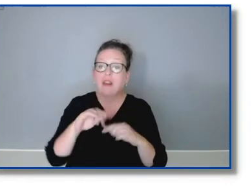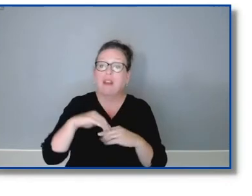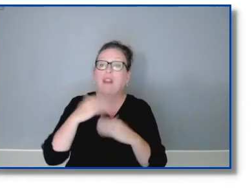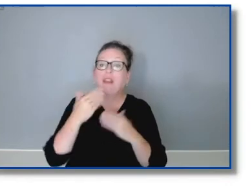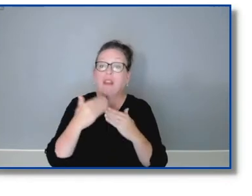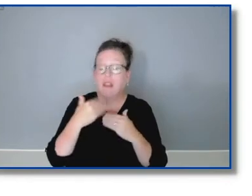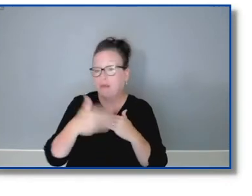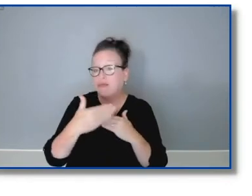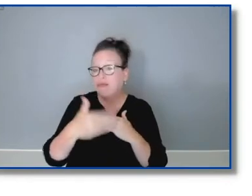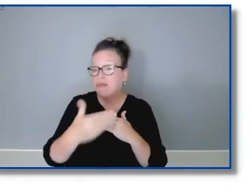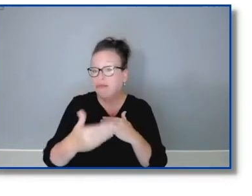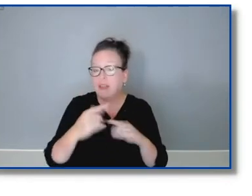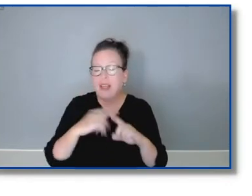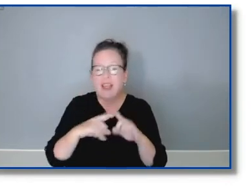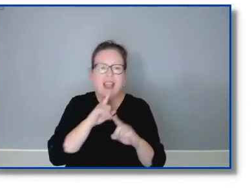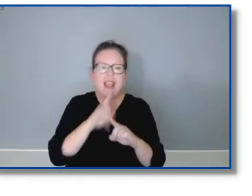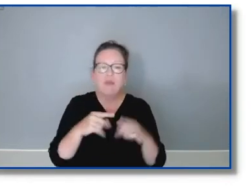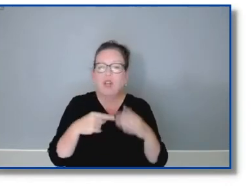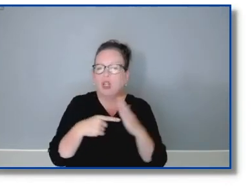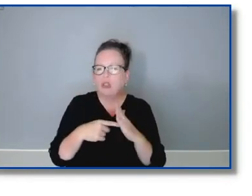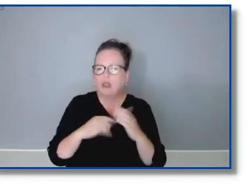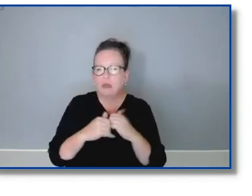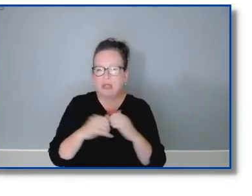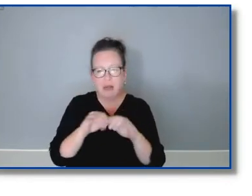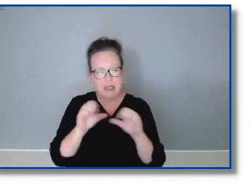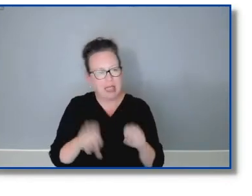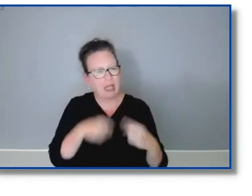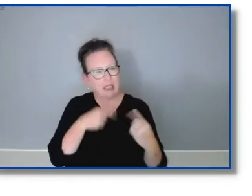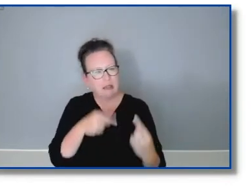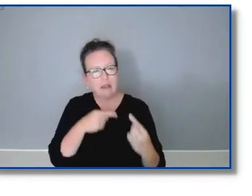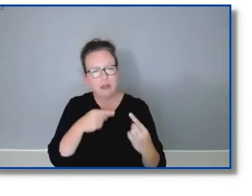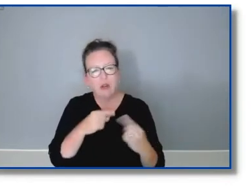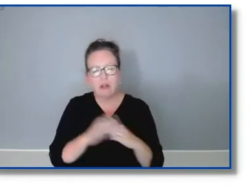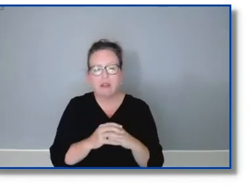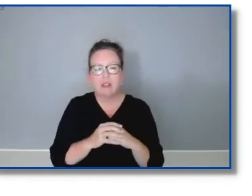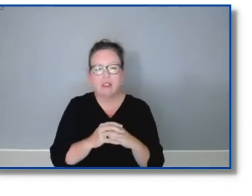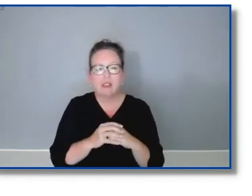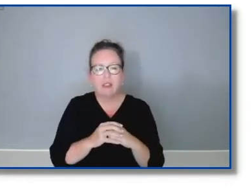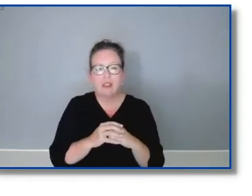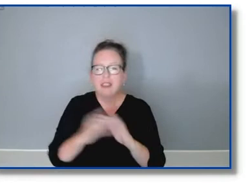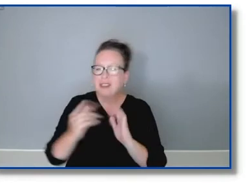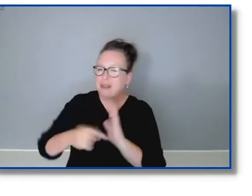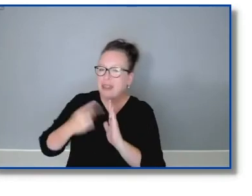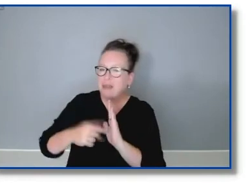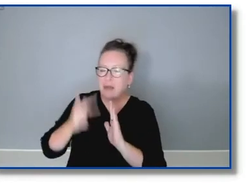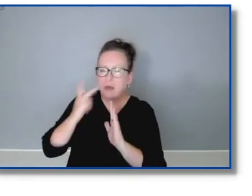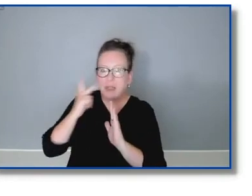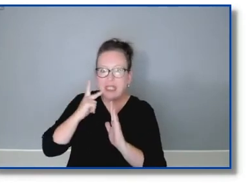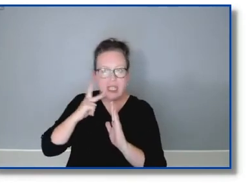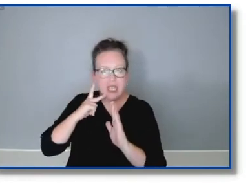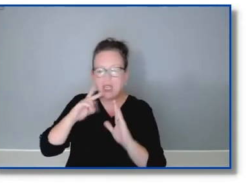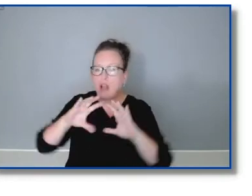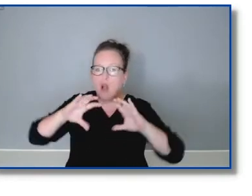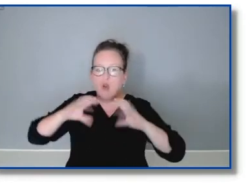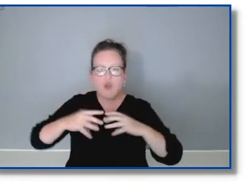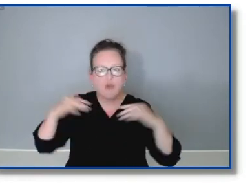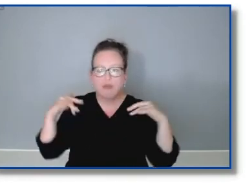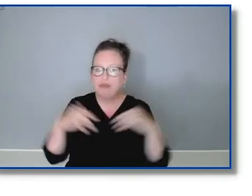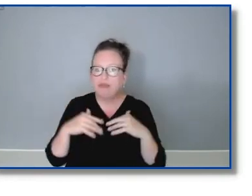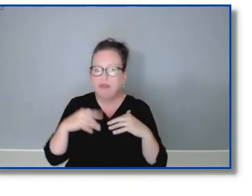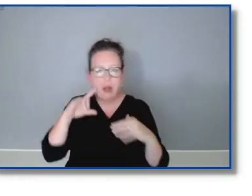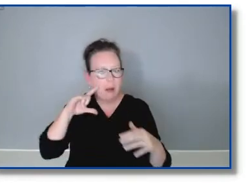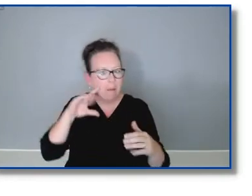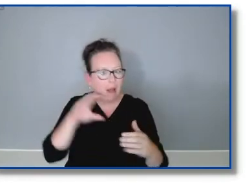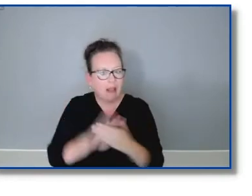in society. So there's like some episodes, outbreaks of mass hysteria, or observations of phantom noise,